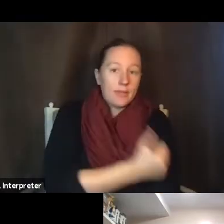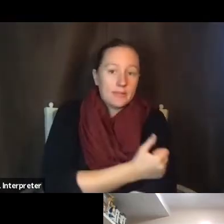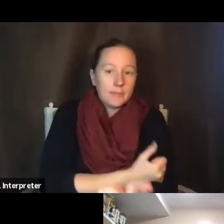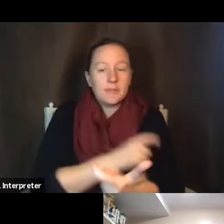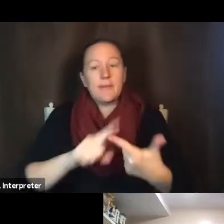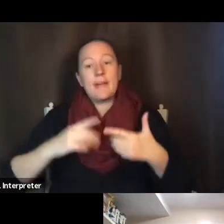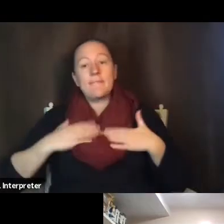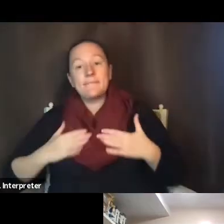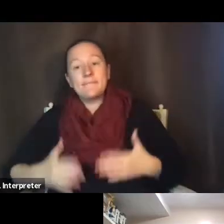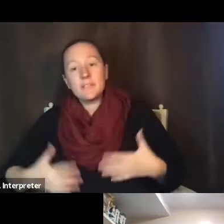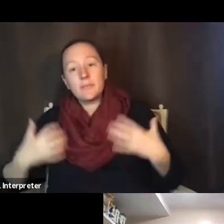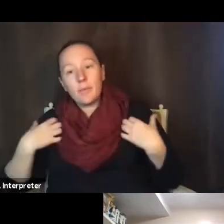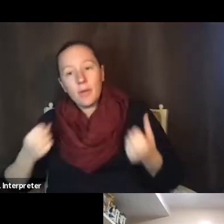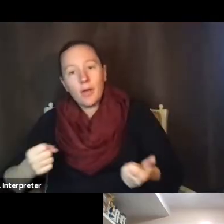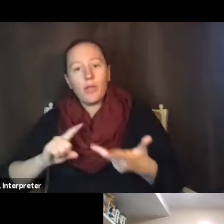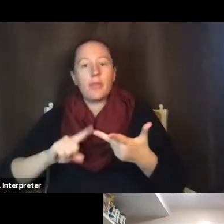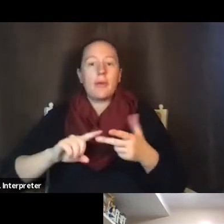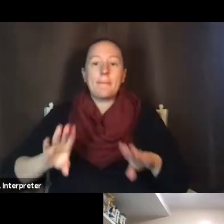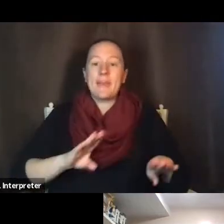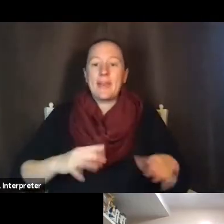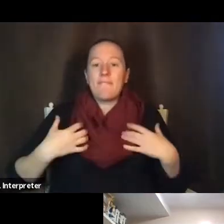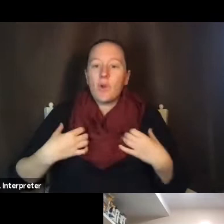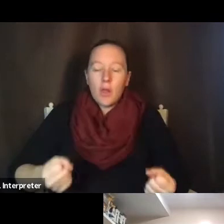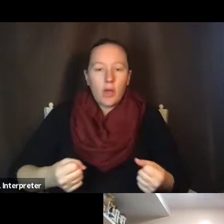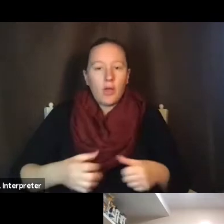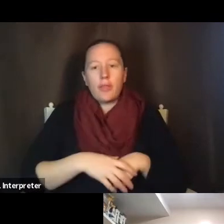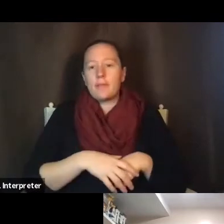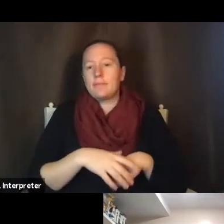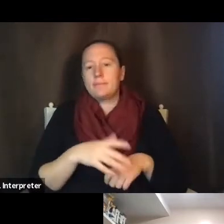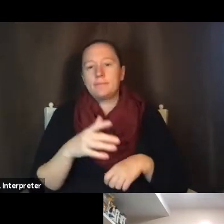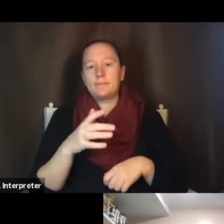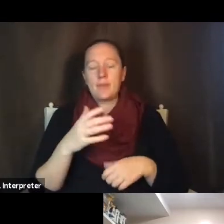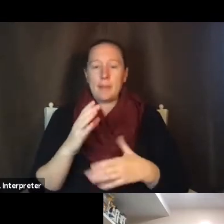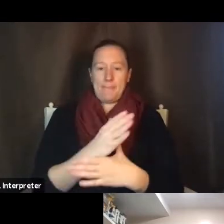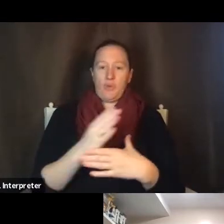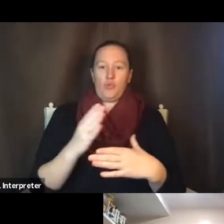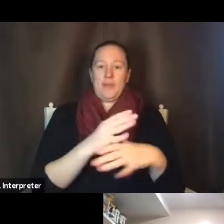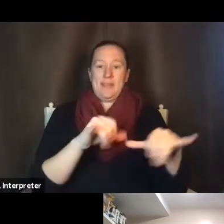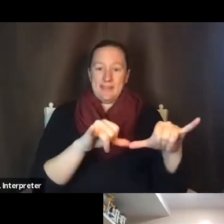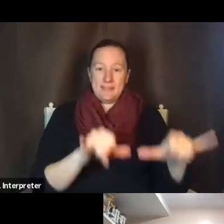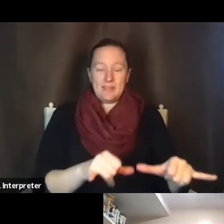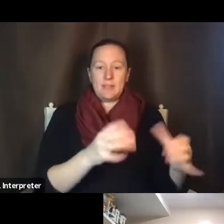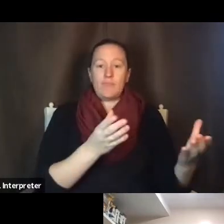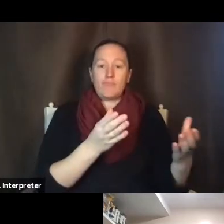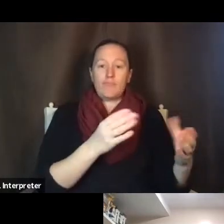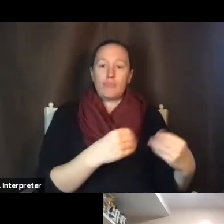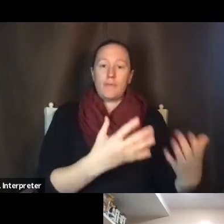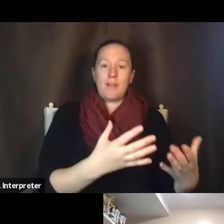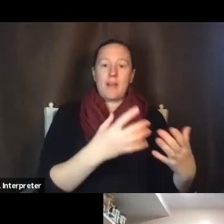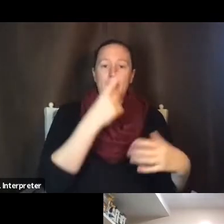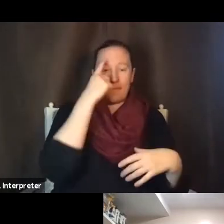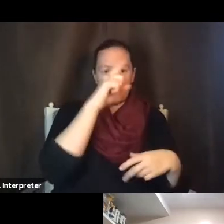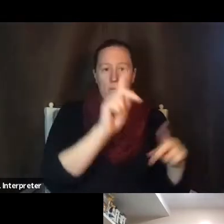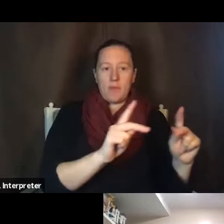physical health and behavioral health, between the systems that serve individuals with intellectual and